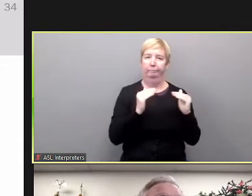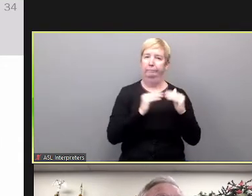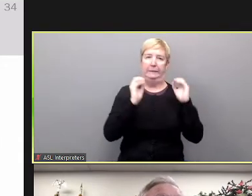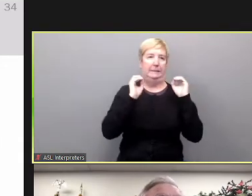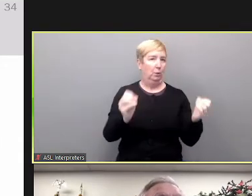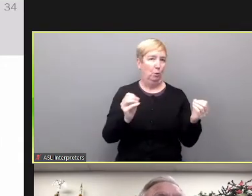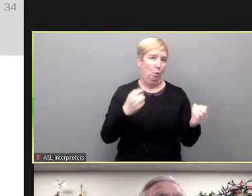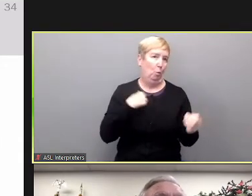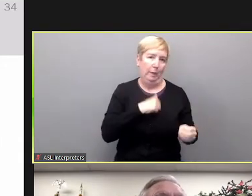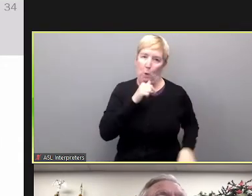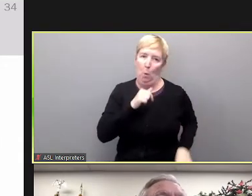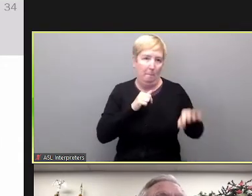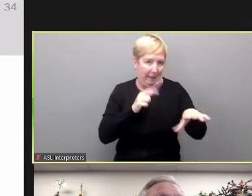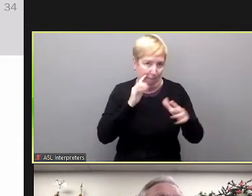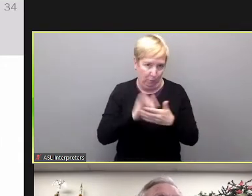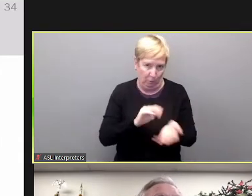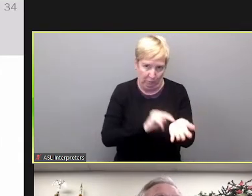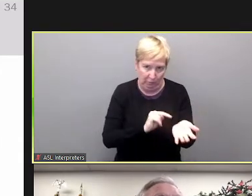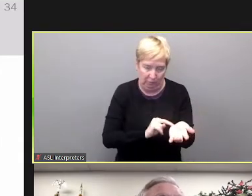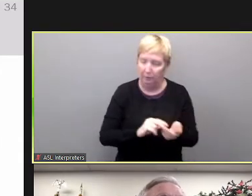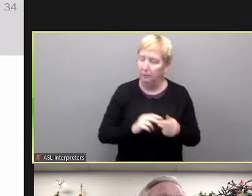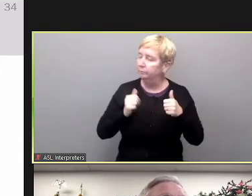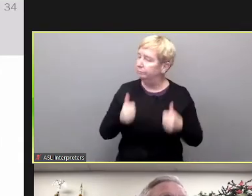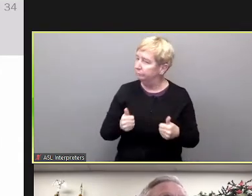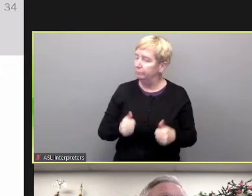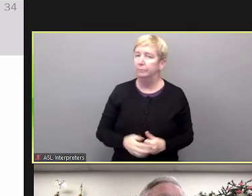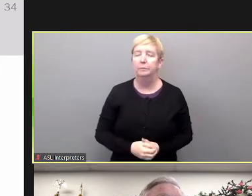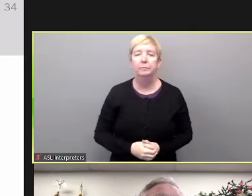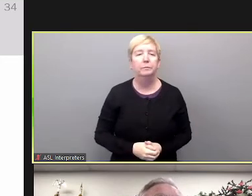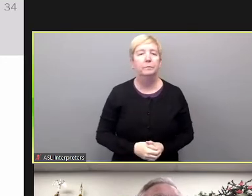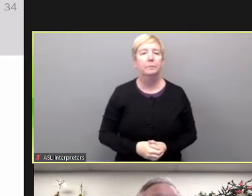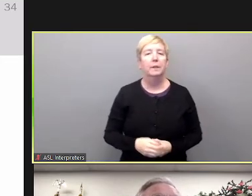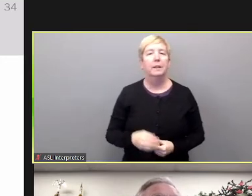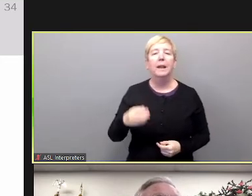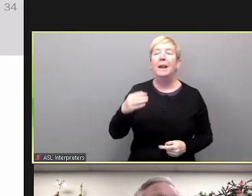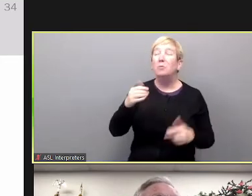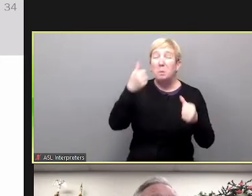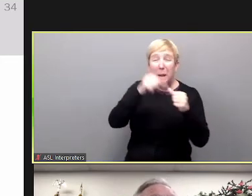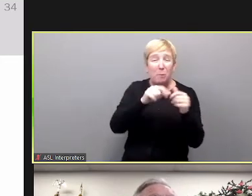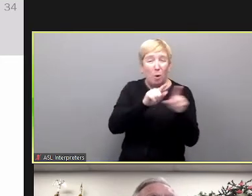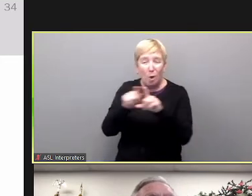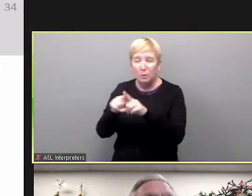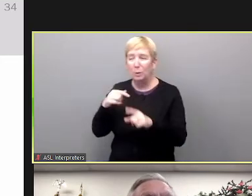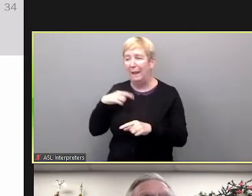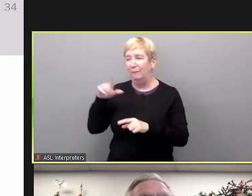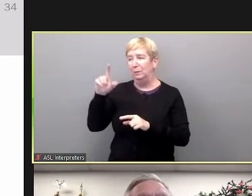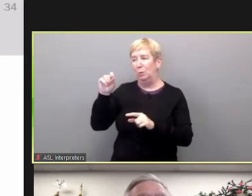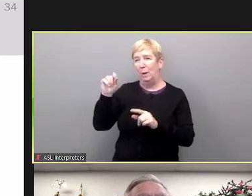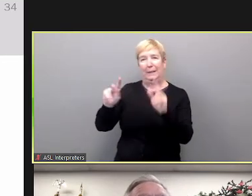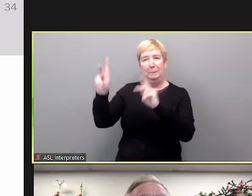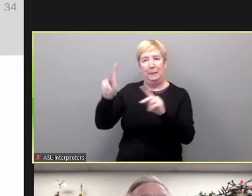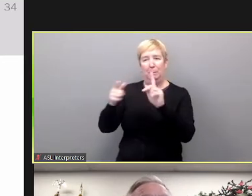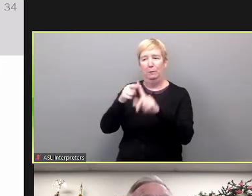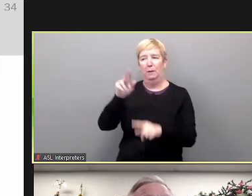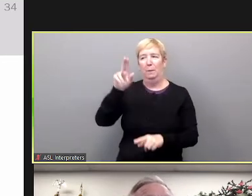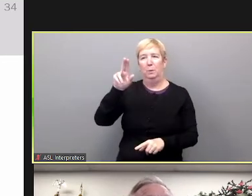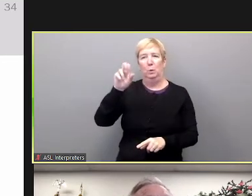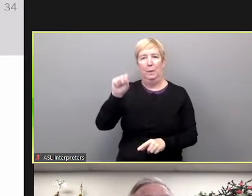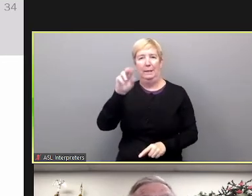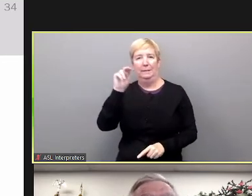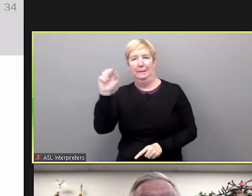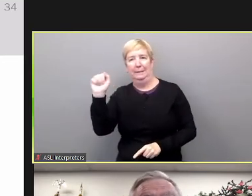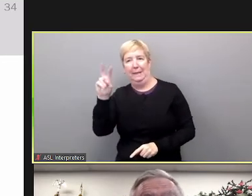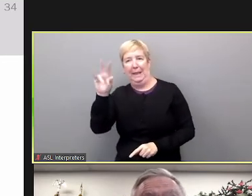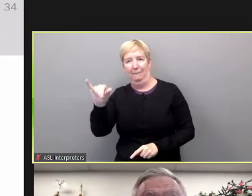funding. We do have that 20-person team from the U.S. Navy coming to Farmington to bump that up to 70.